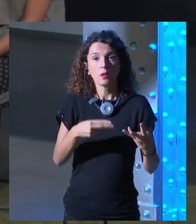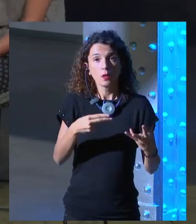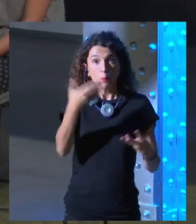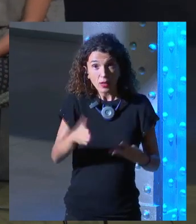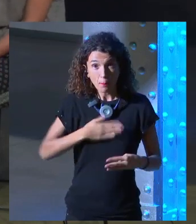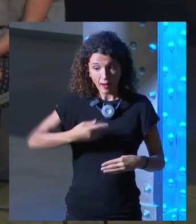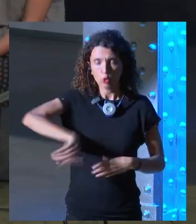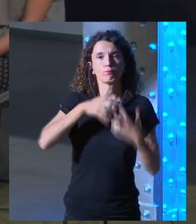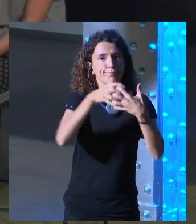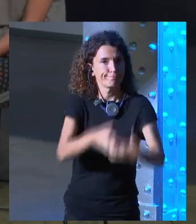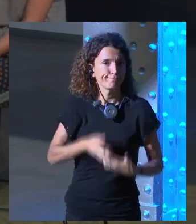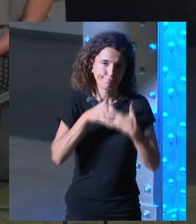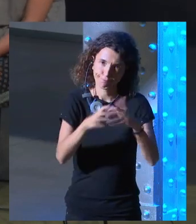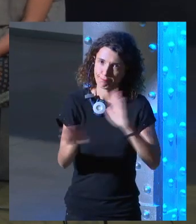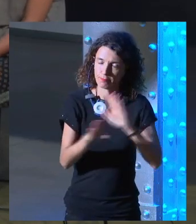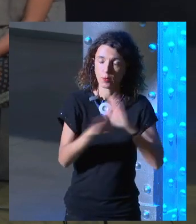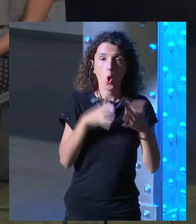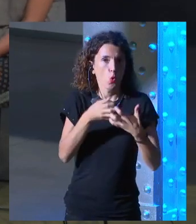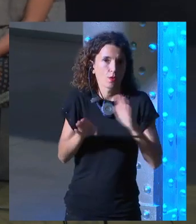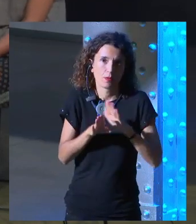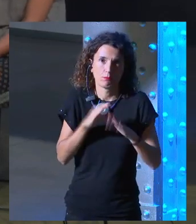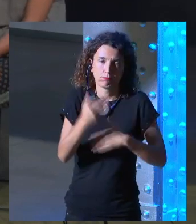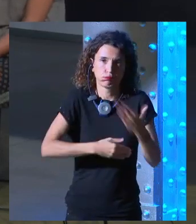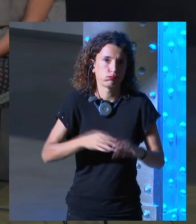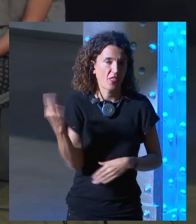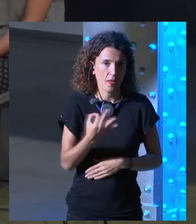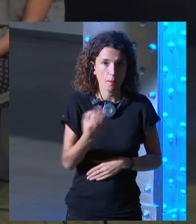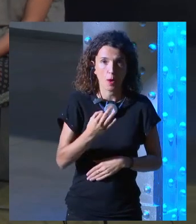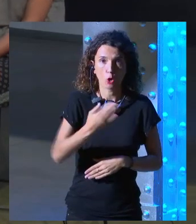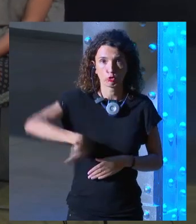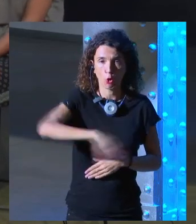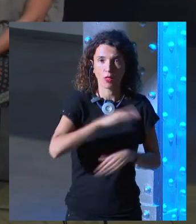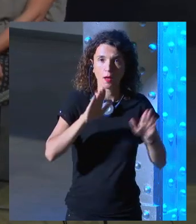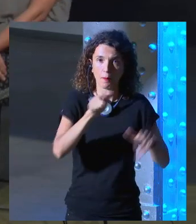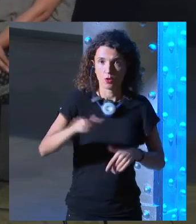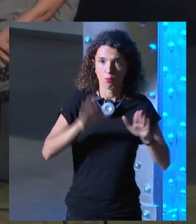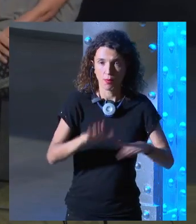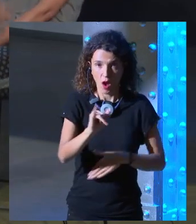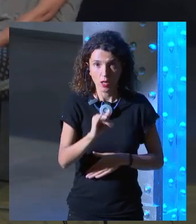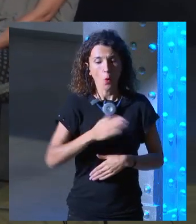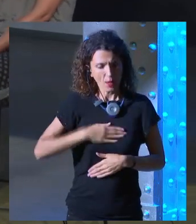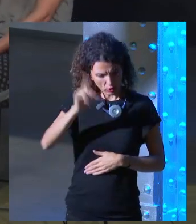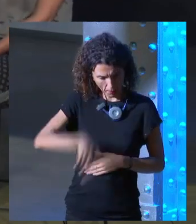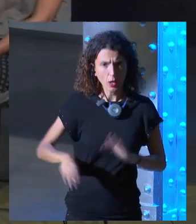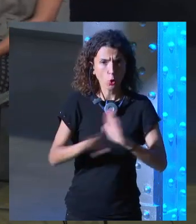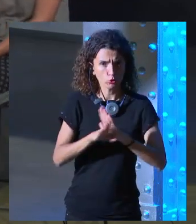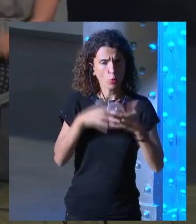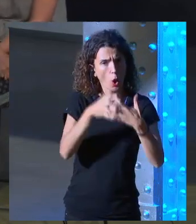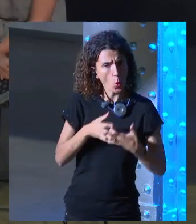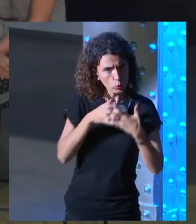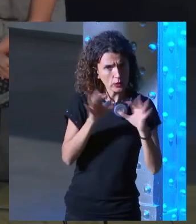fight continues. It does. With everybody here in this room. Yeah. And me. We're going to ask